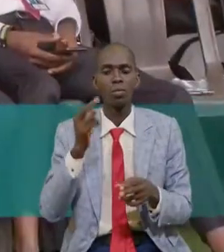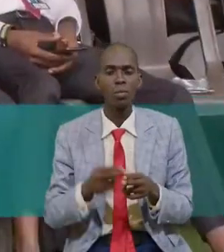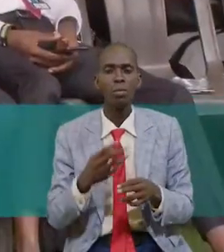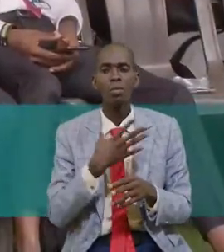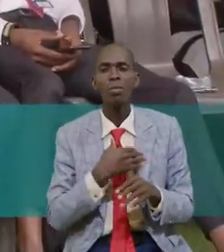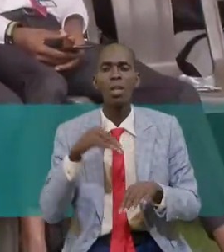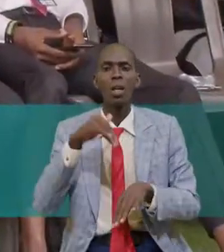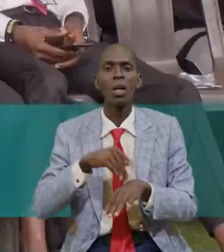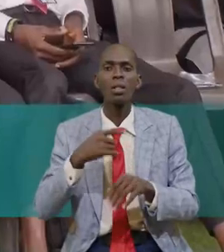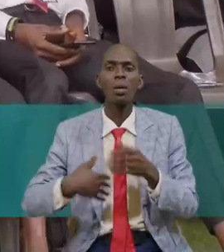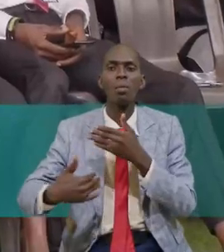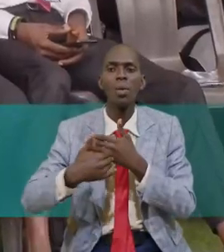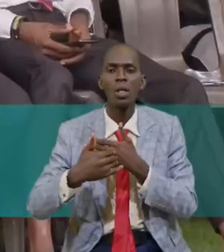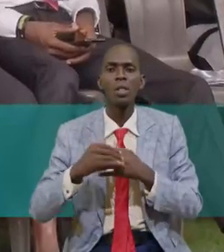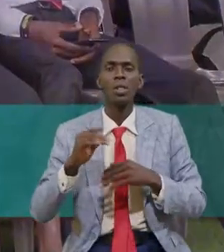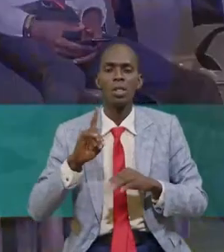there,